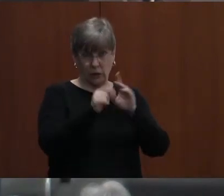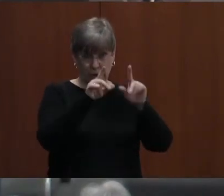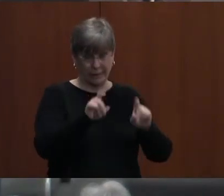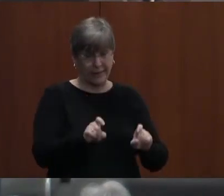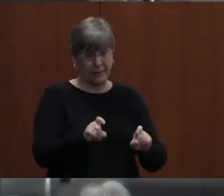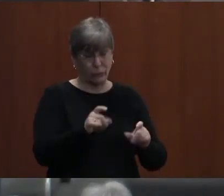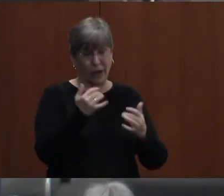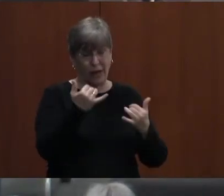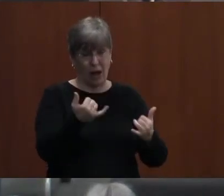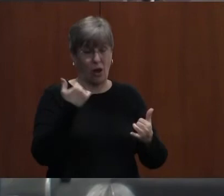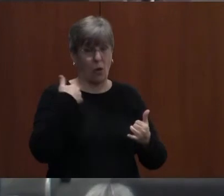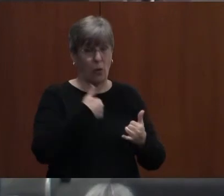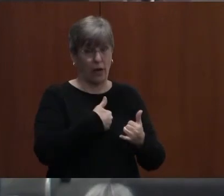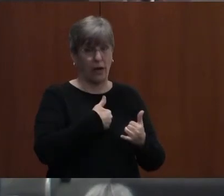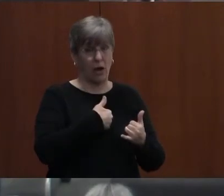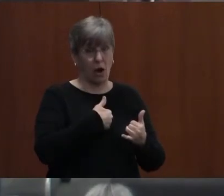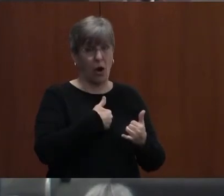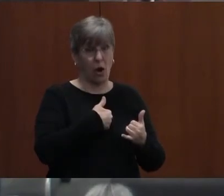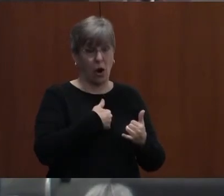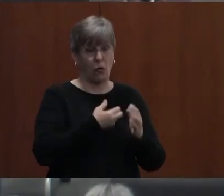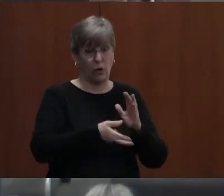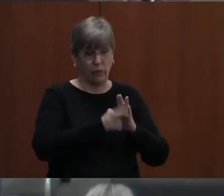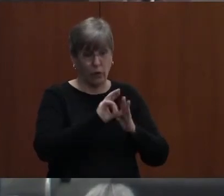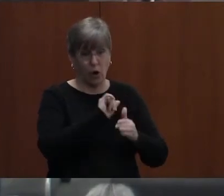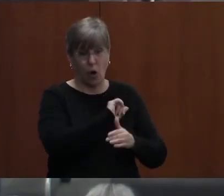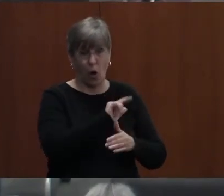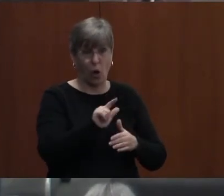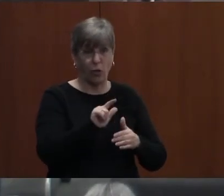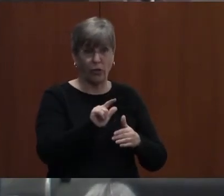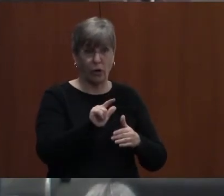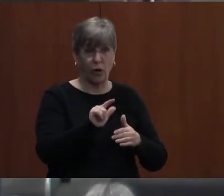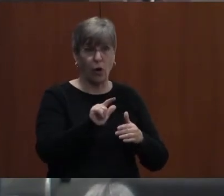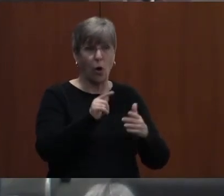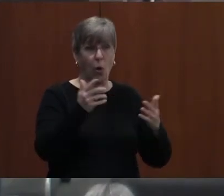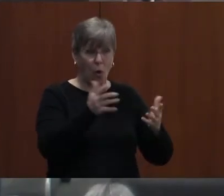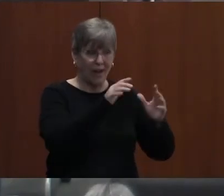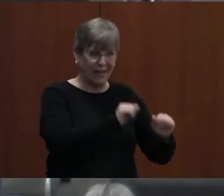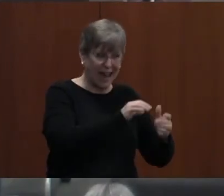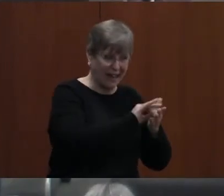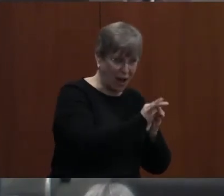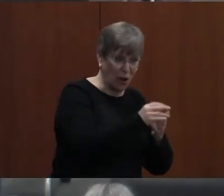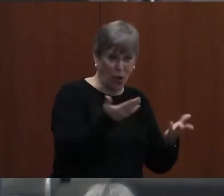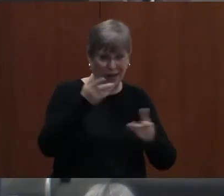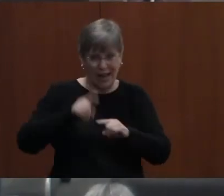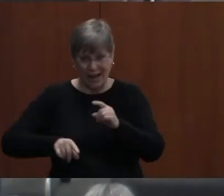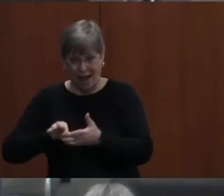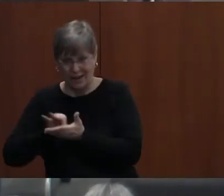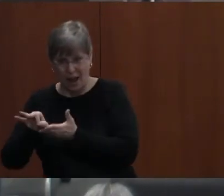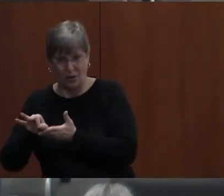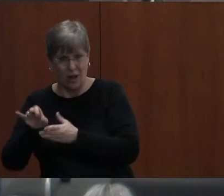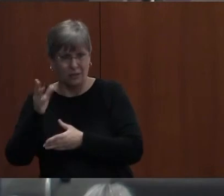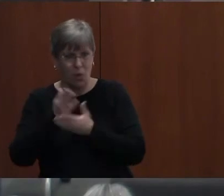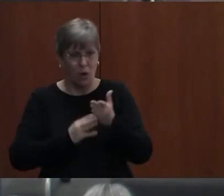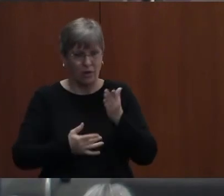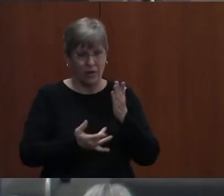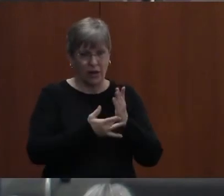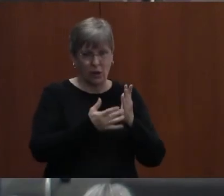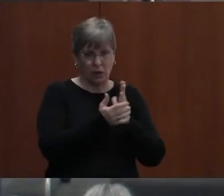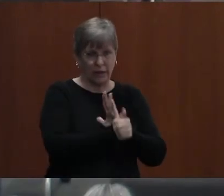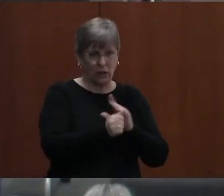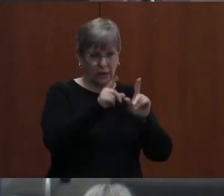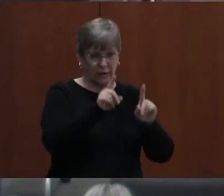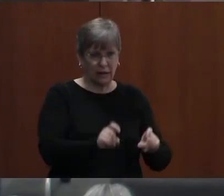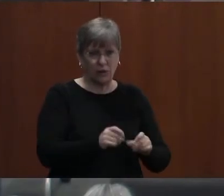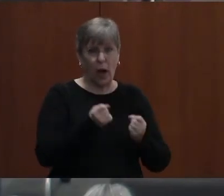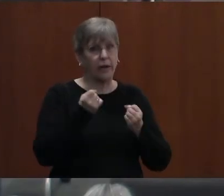assessment, right now we're going through all of the new what can count and what can no longer count as part of those technical skills assessments.